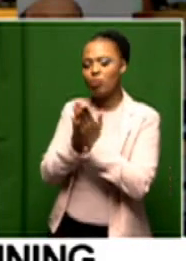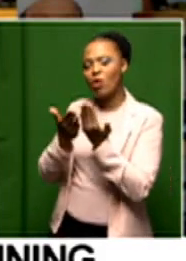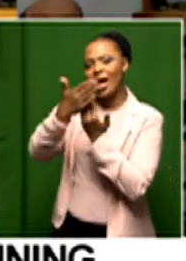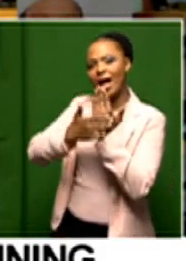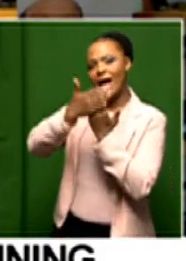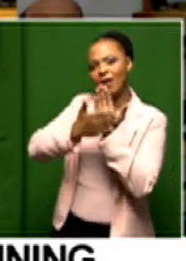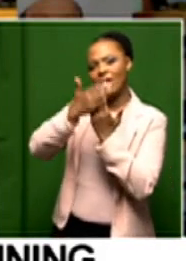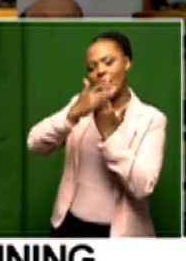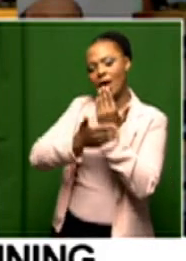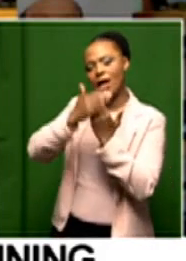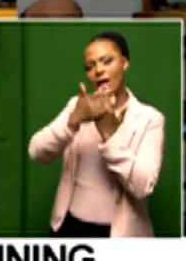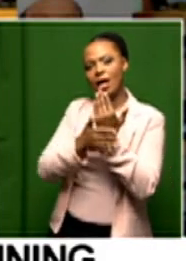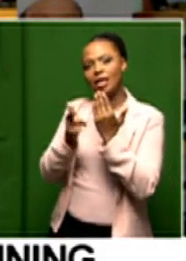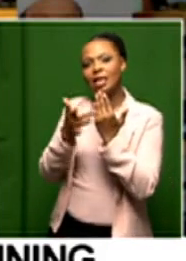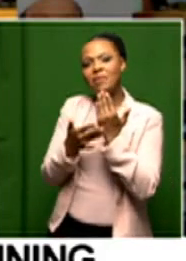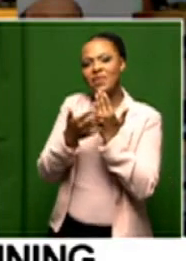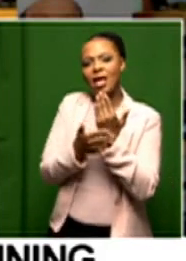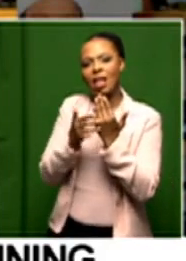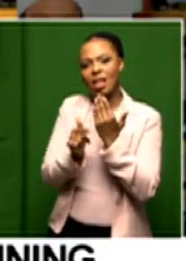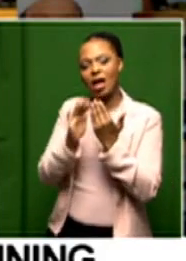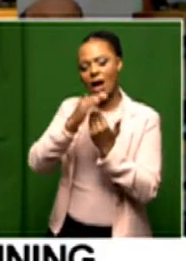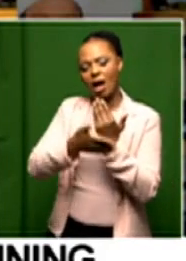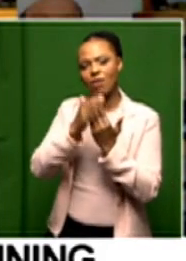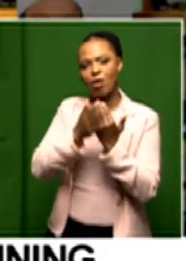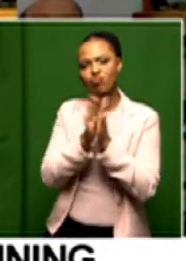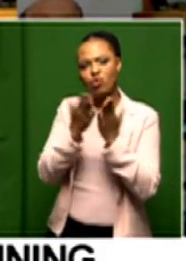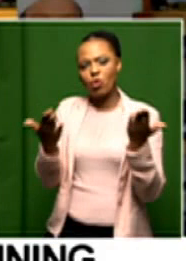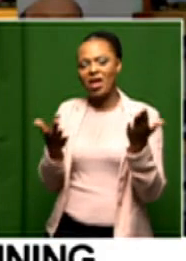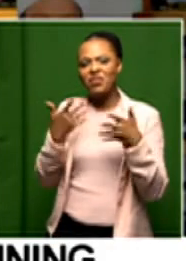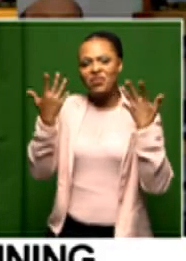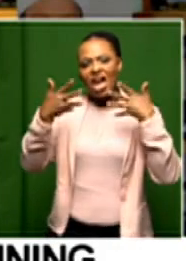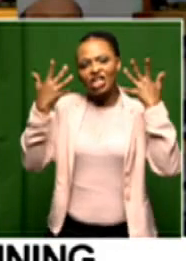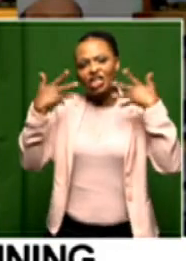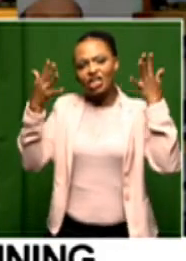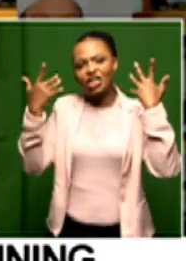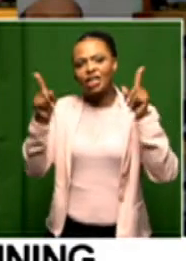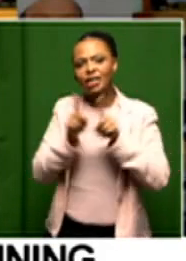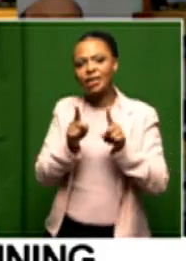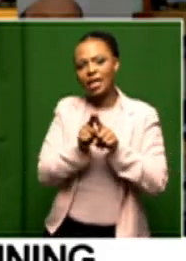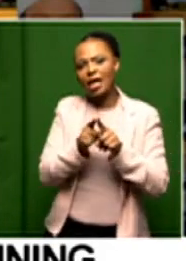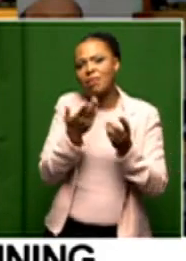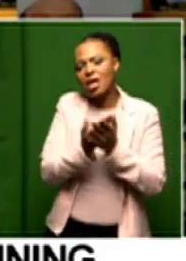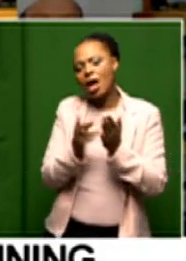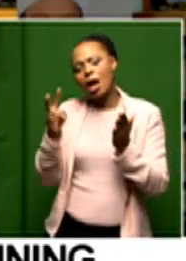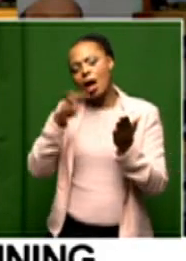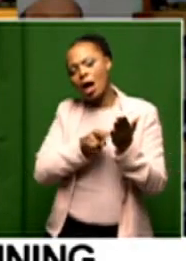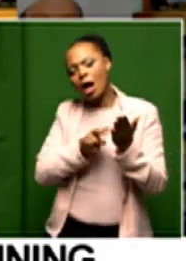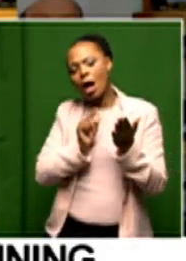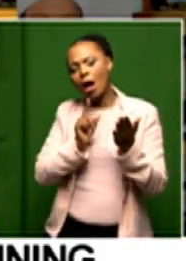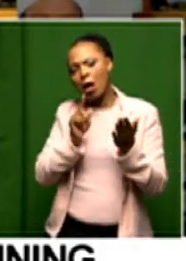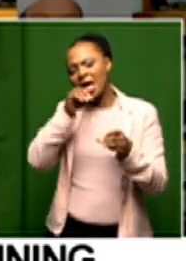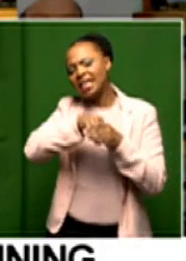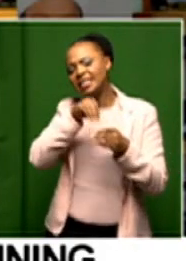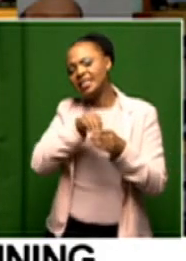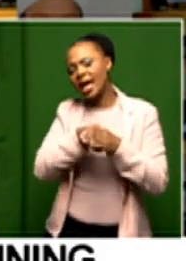and feel of this cover. I mean, it's so fresh and inviting of all the readers to have a look at it. Now, let's talk about